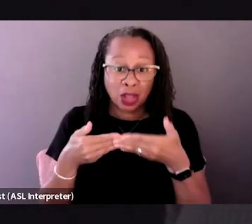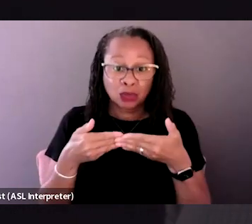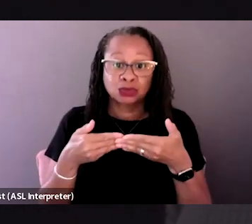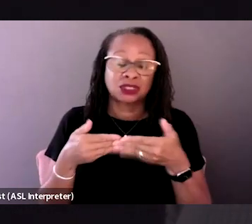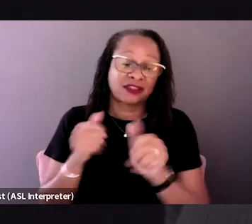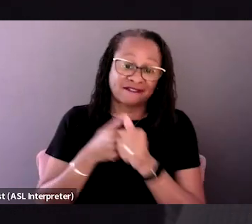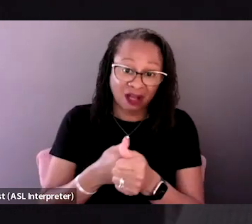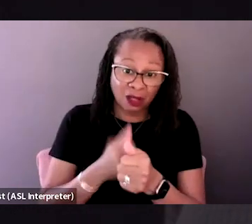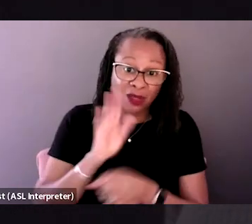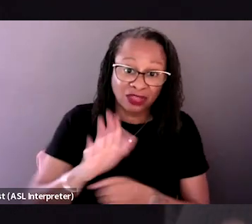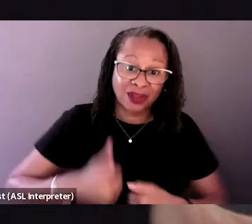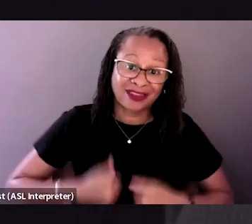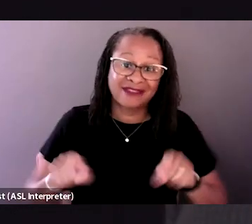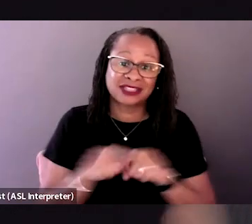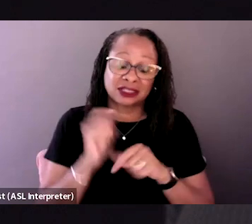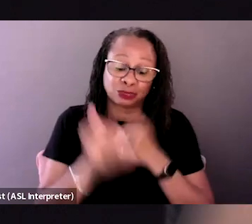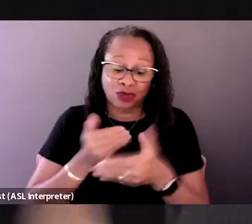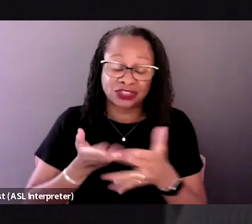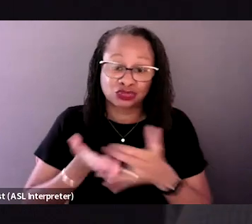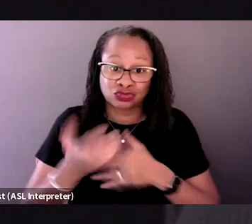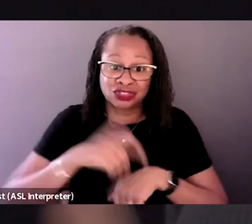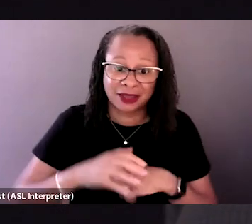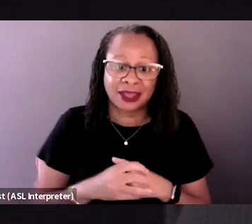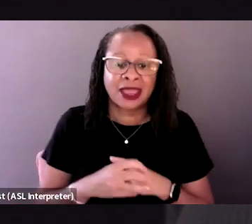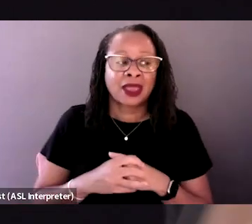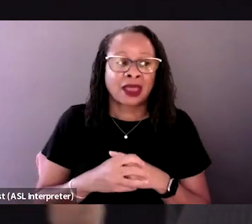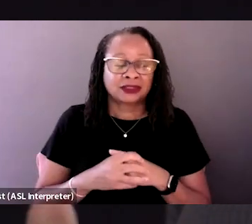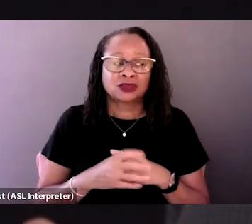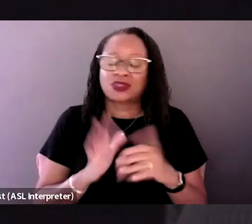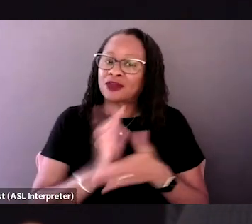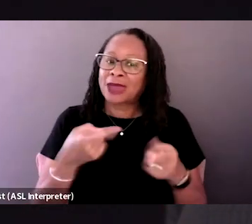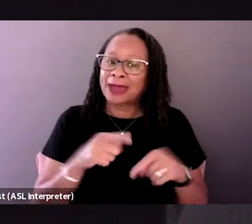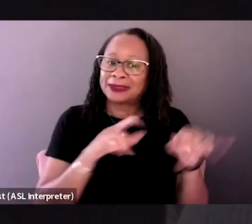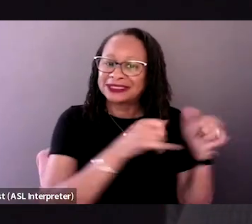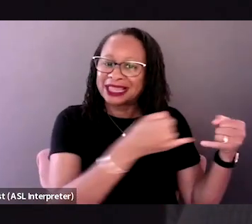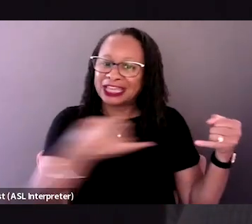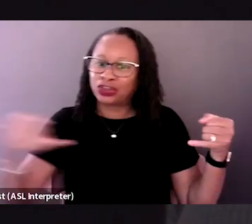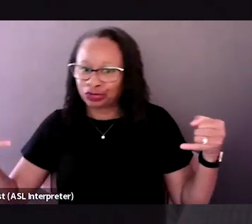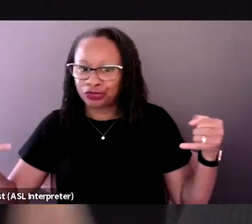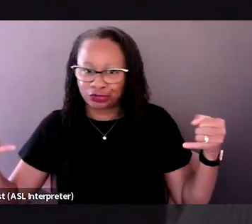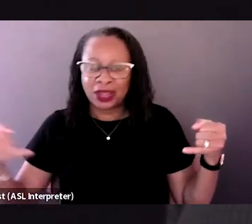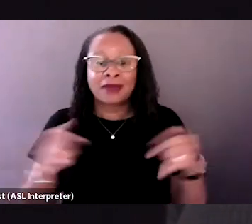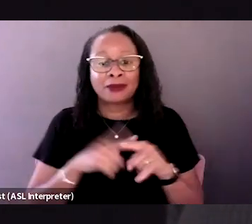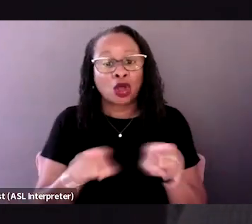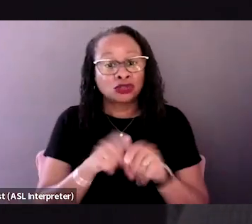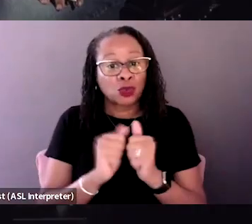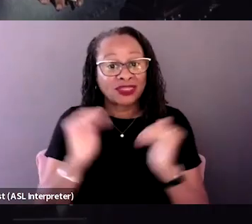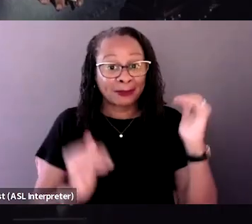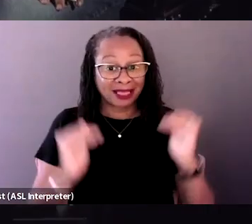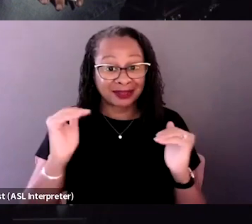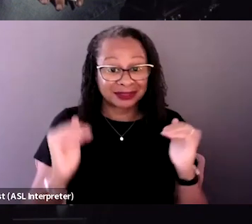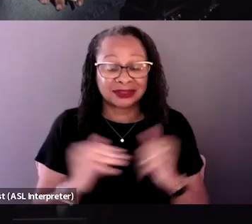as closely as follow their lives as it progressed through time, right? The film occurs pretty linearly in a sense, but also in terms of that